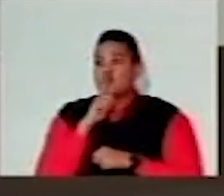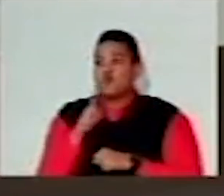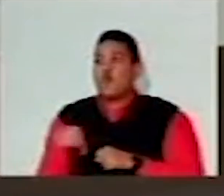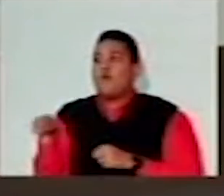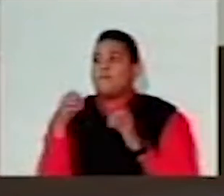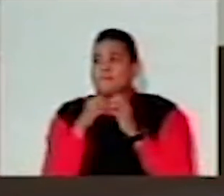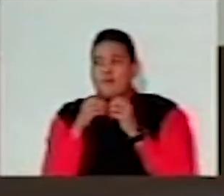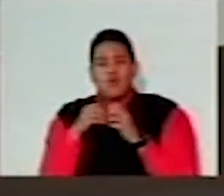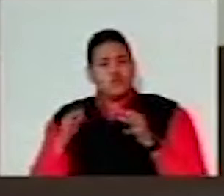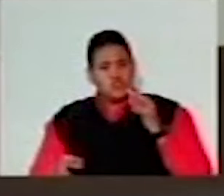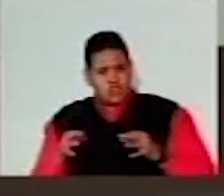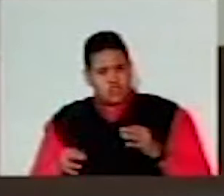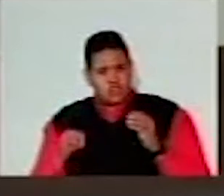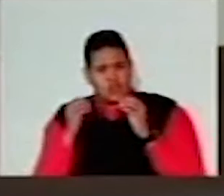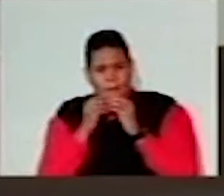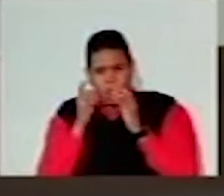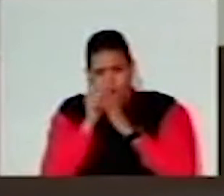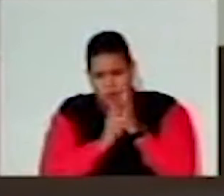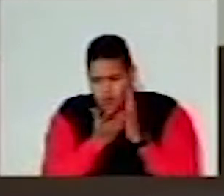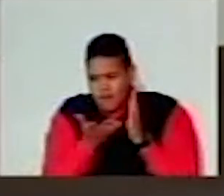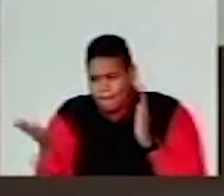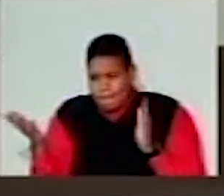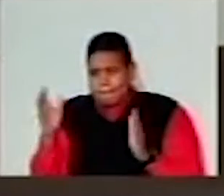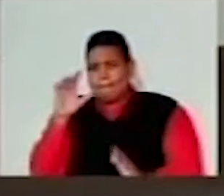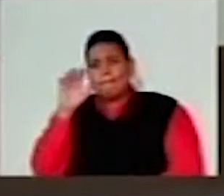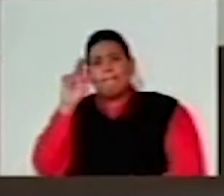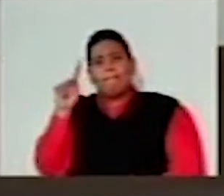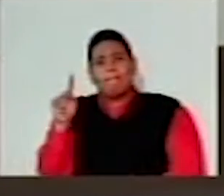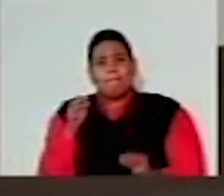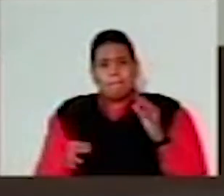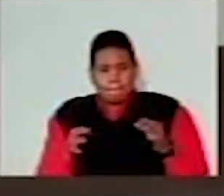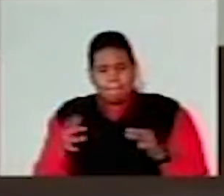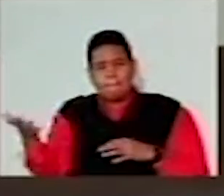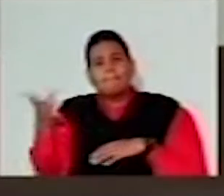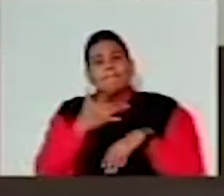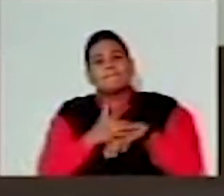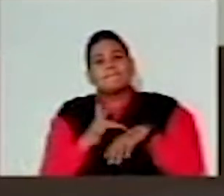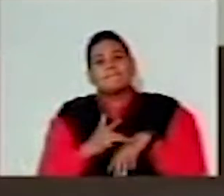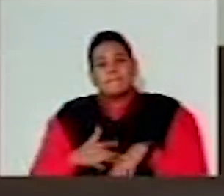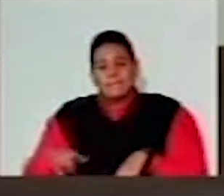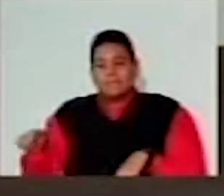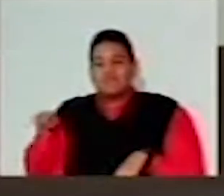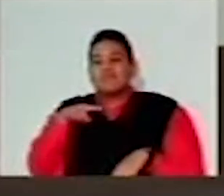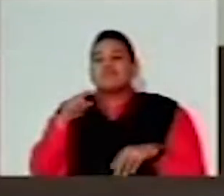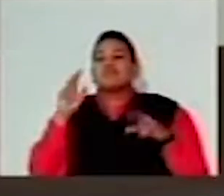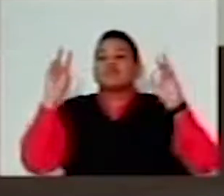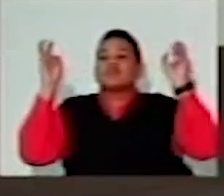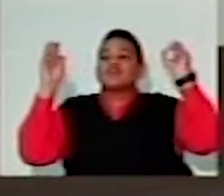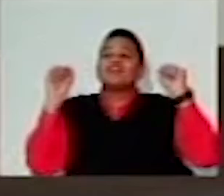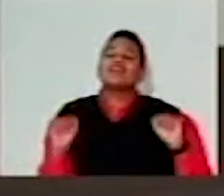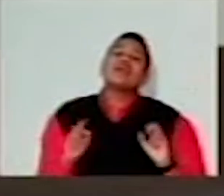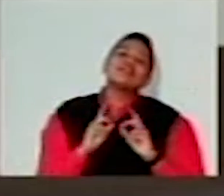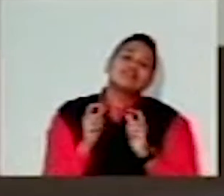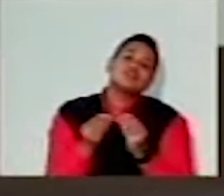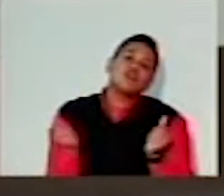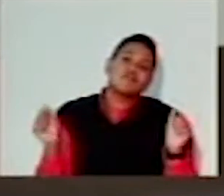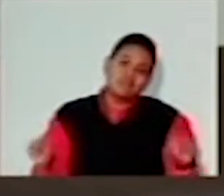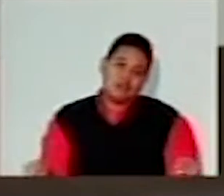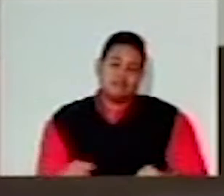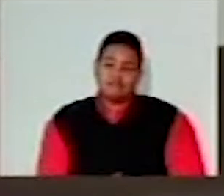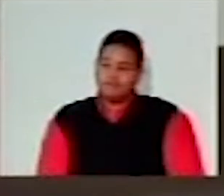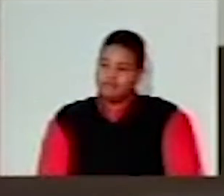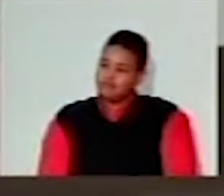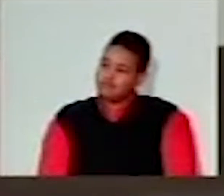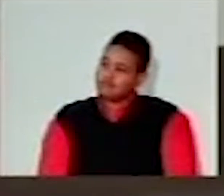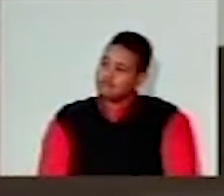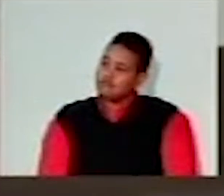more judges and prosecutors and clerk of courts are available so that these matters can be dealt with. You see,